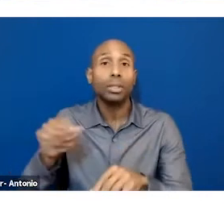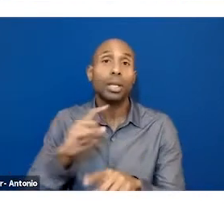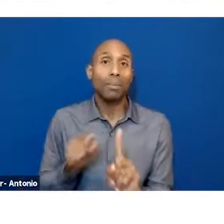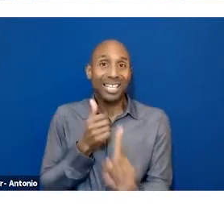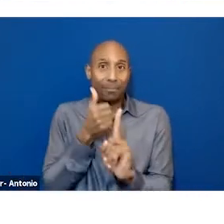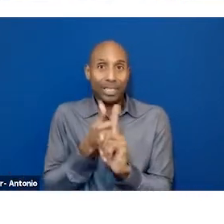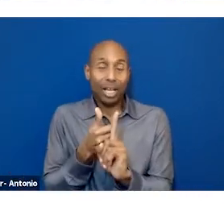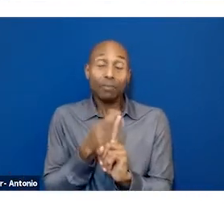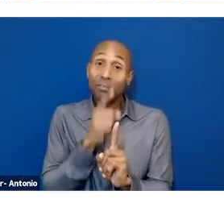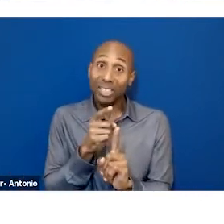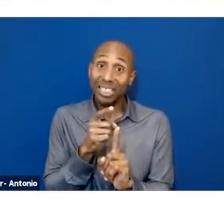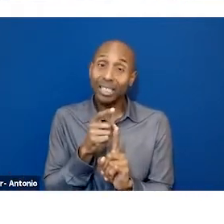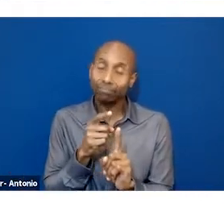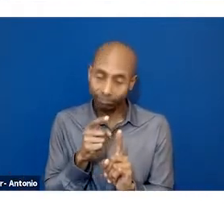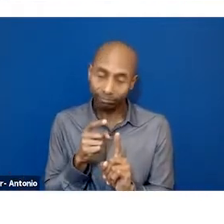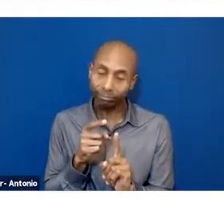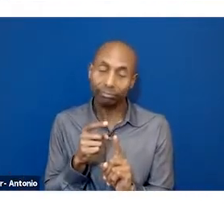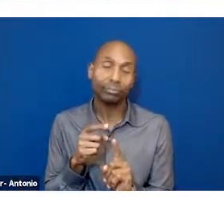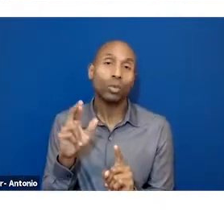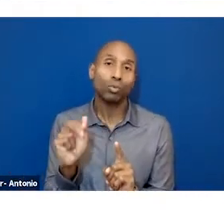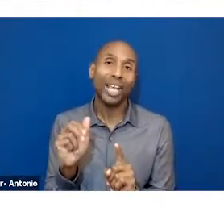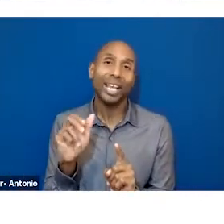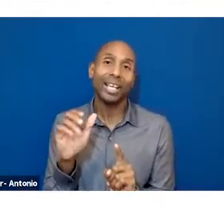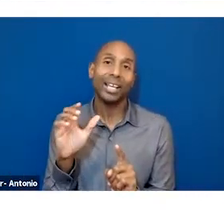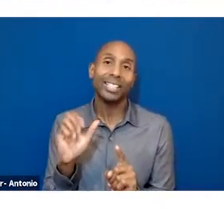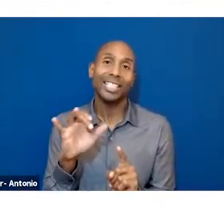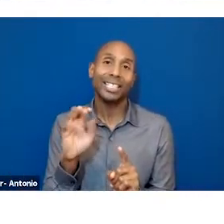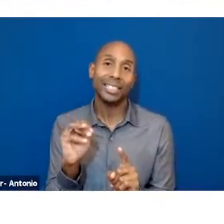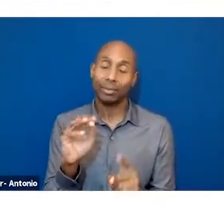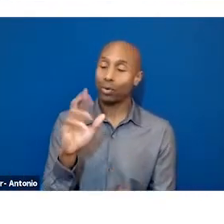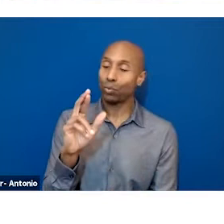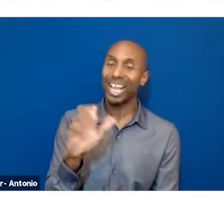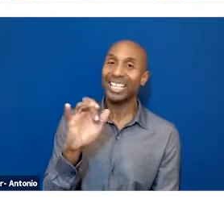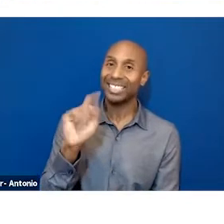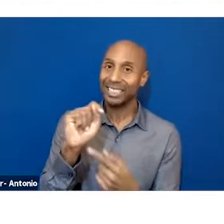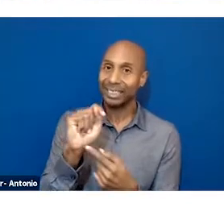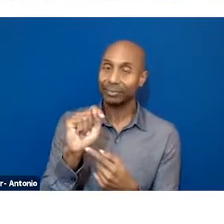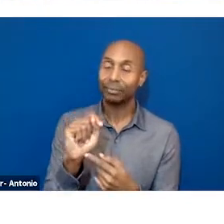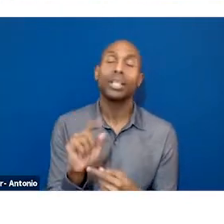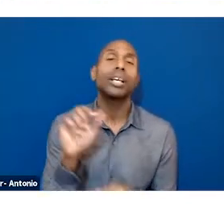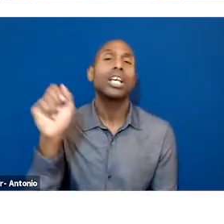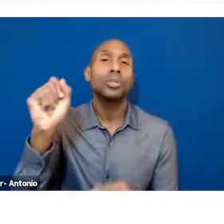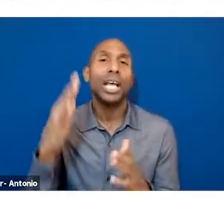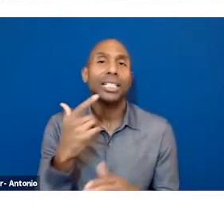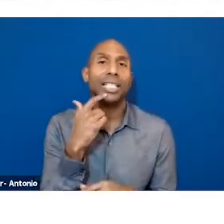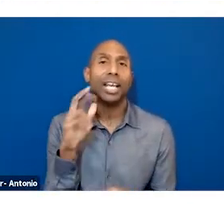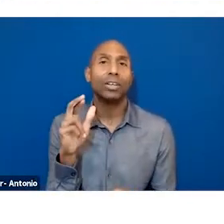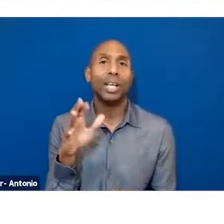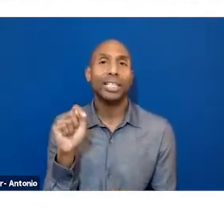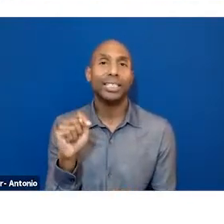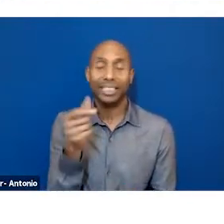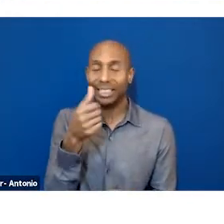racism. Sociologists have defined racism in this way: as any structure, practice, or